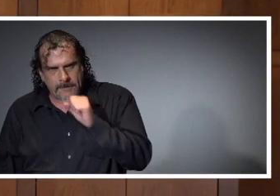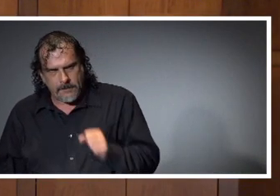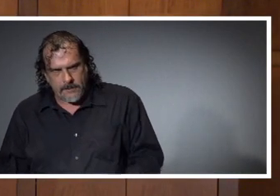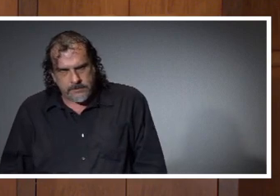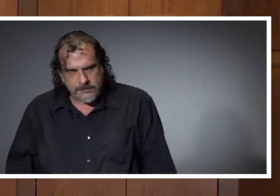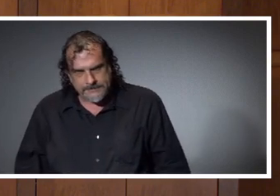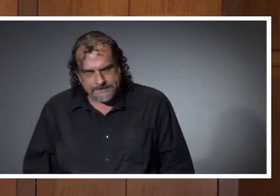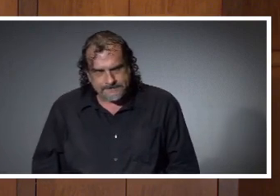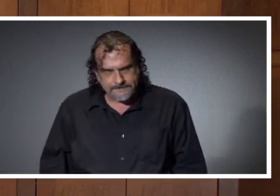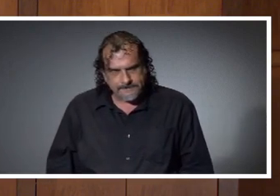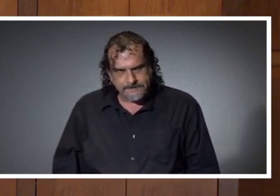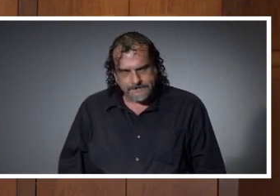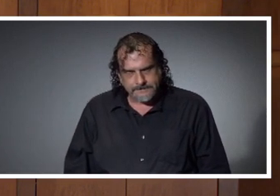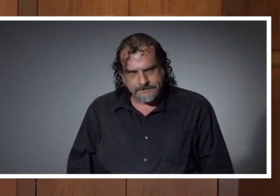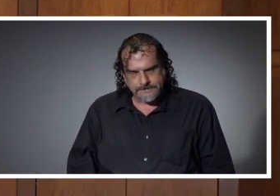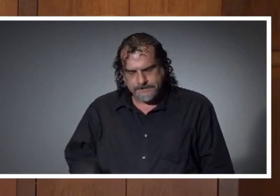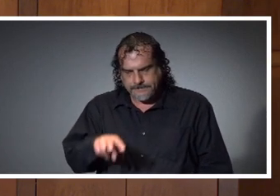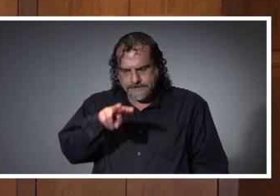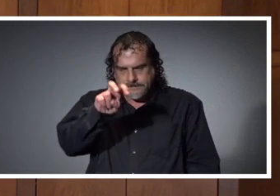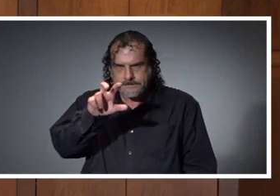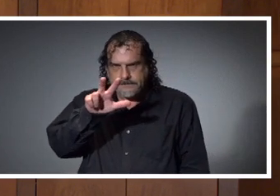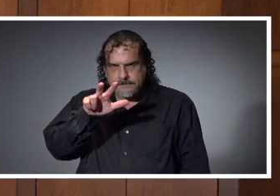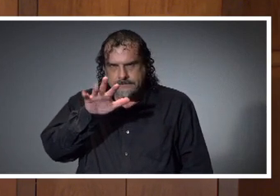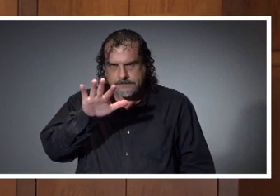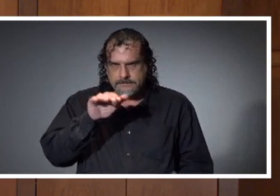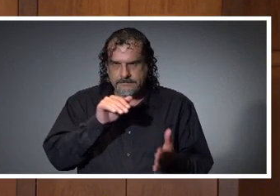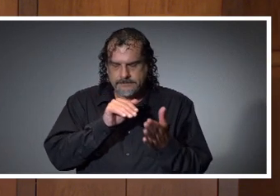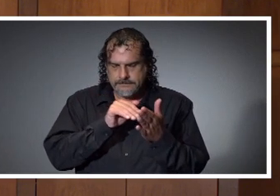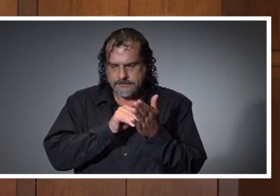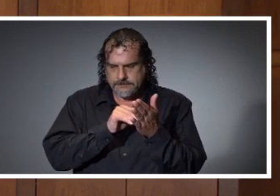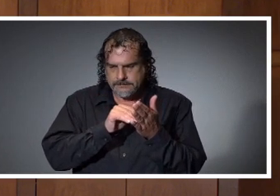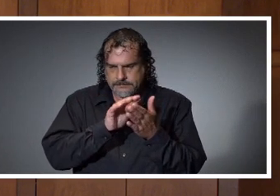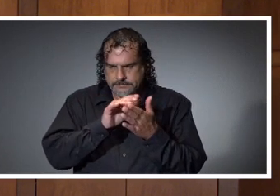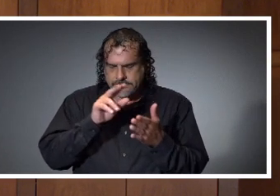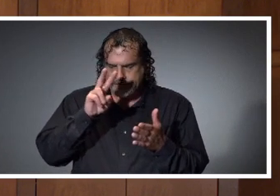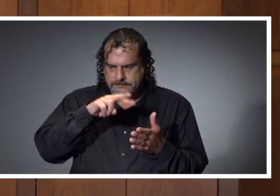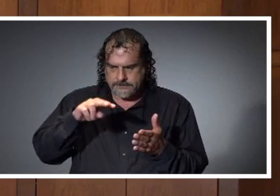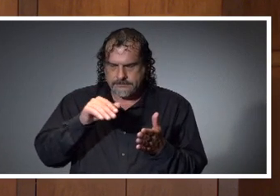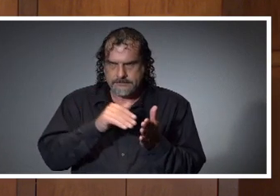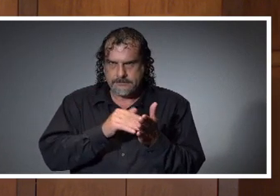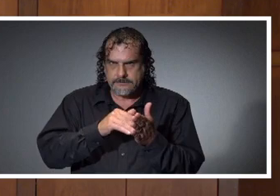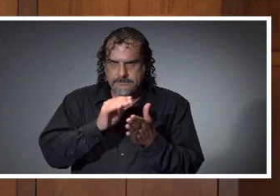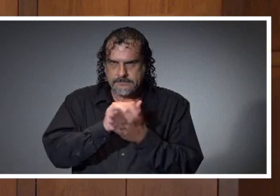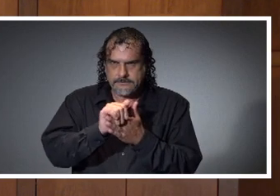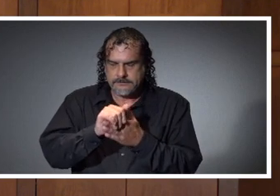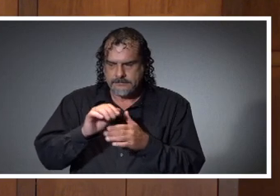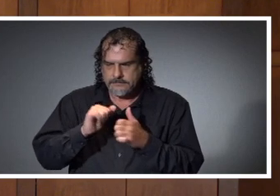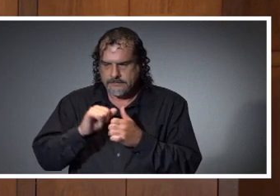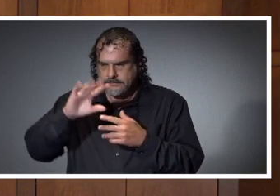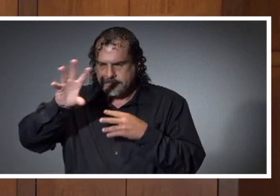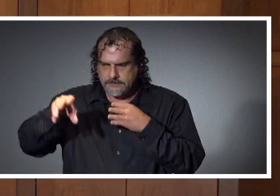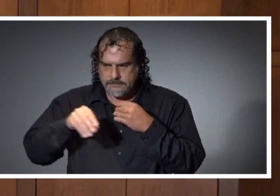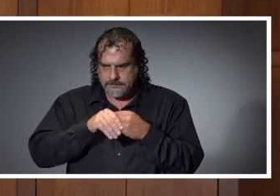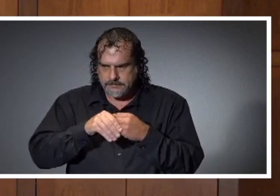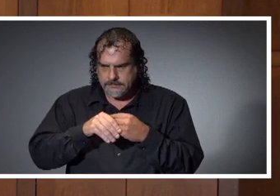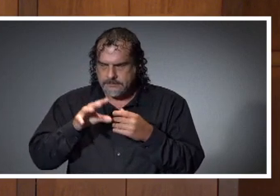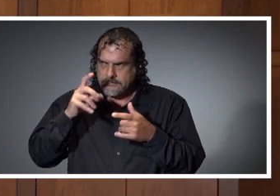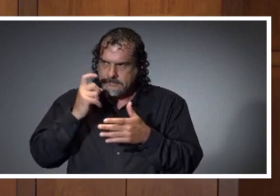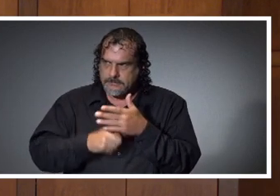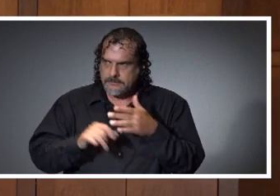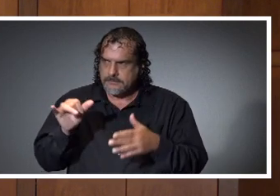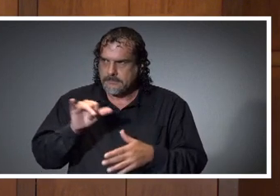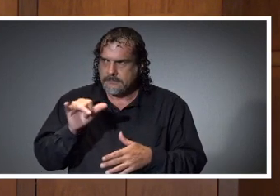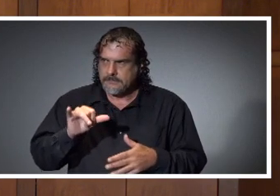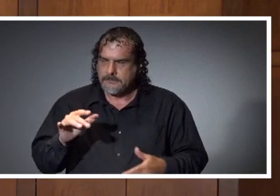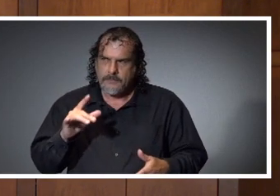If $235 a week costs the state $22 million, how does $100 a week cost the same amount?